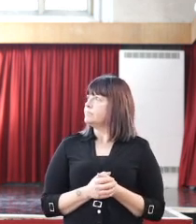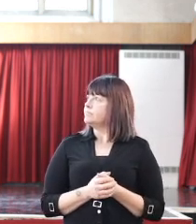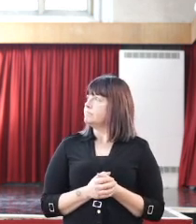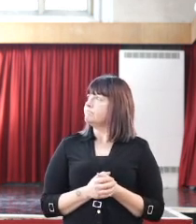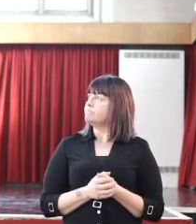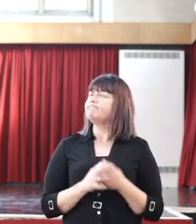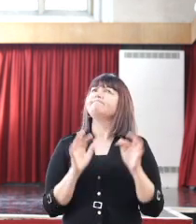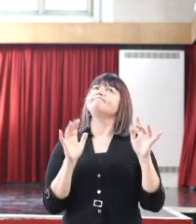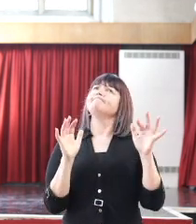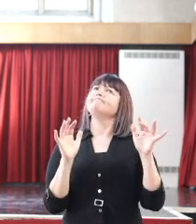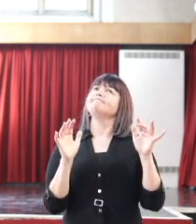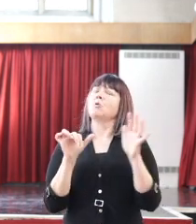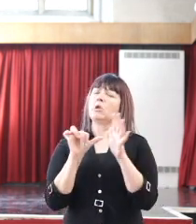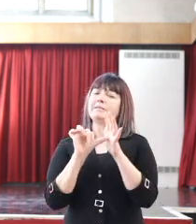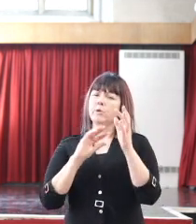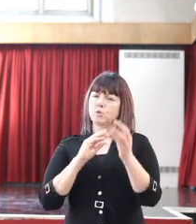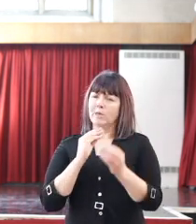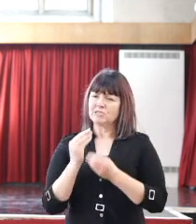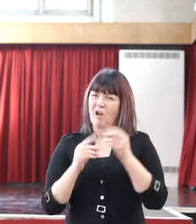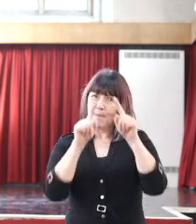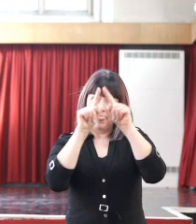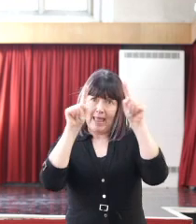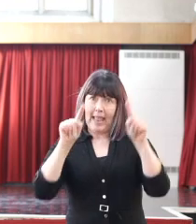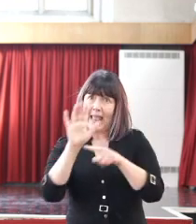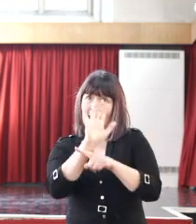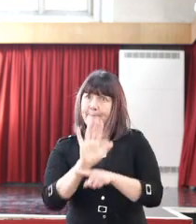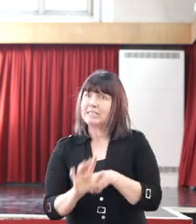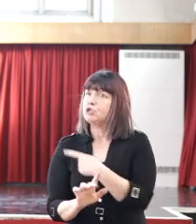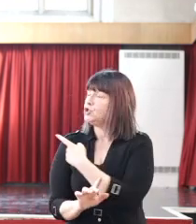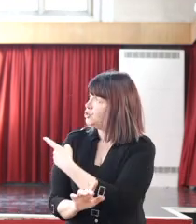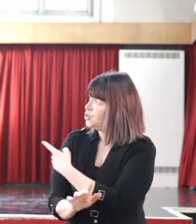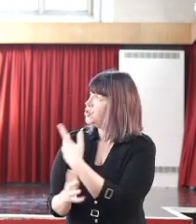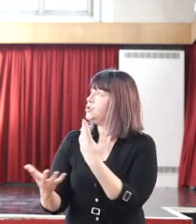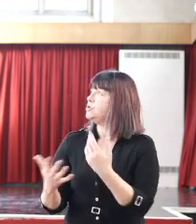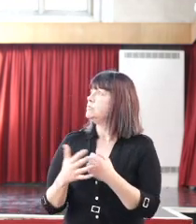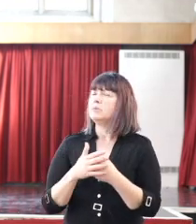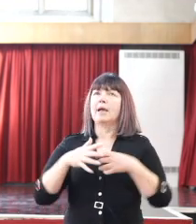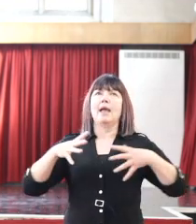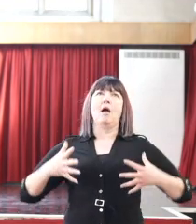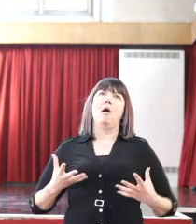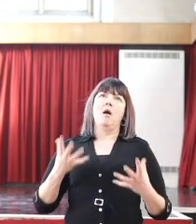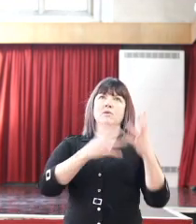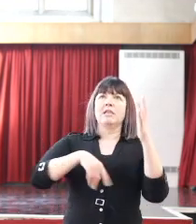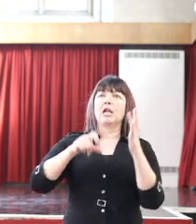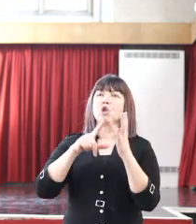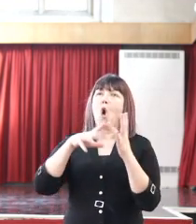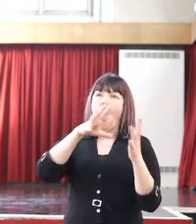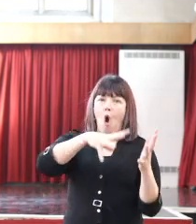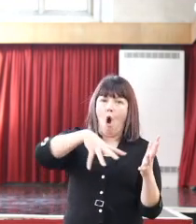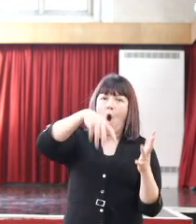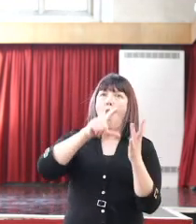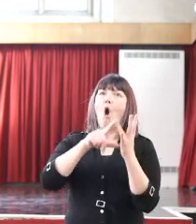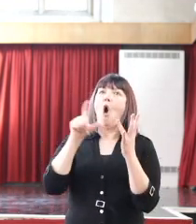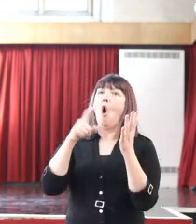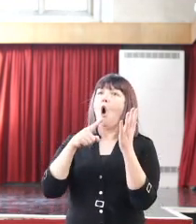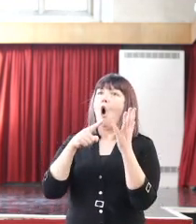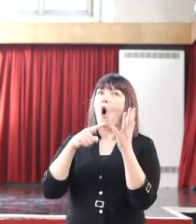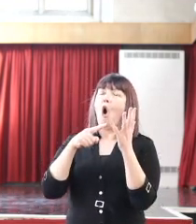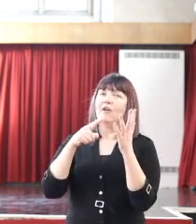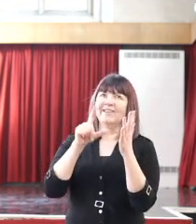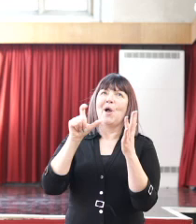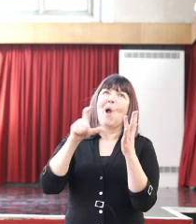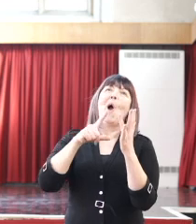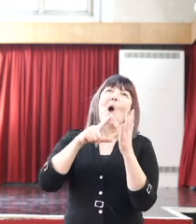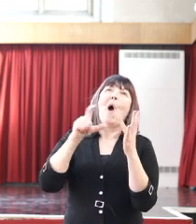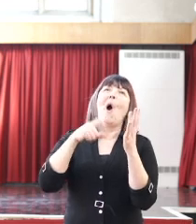very difficult to describe. The picture we have here is a large sort of blow-up octopus that is mounted on top of a man that you can walk through